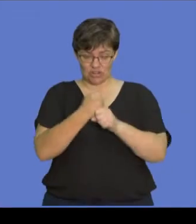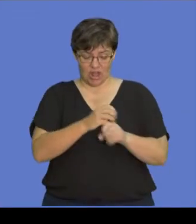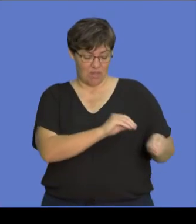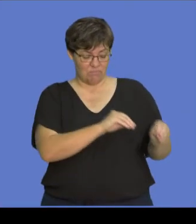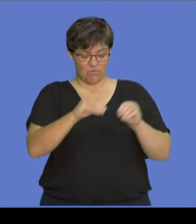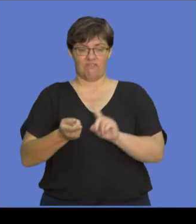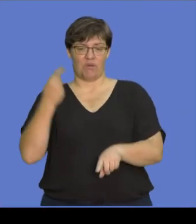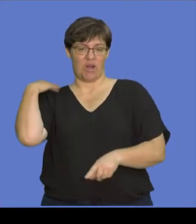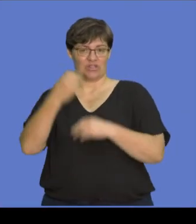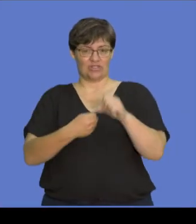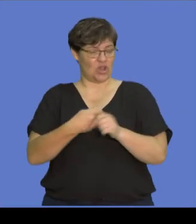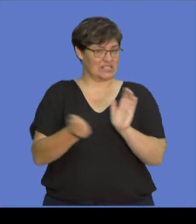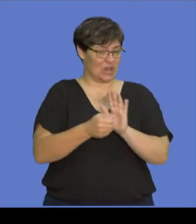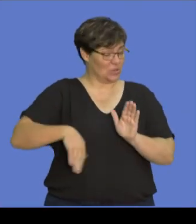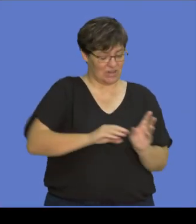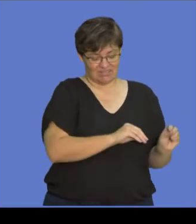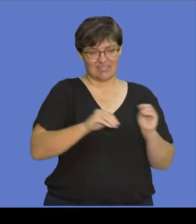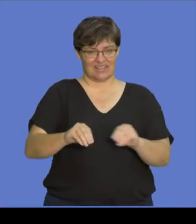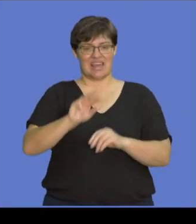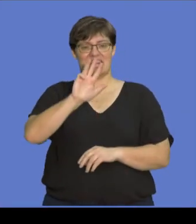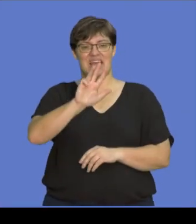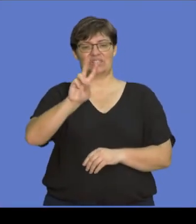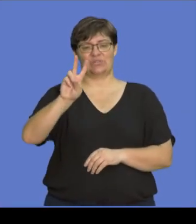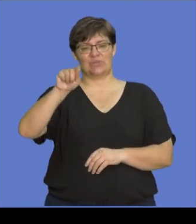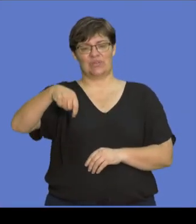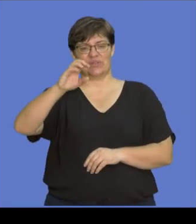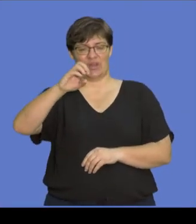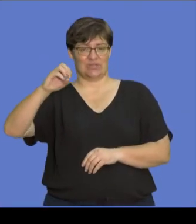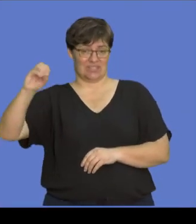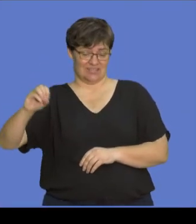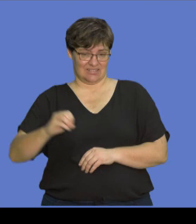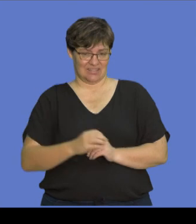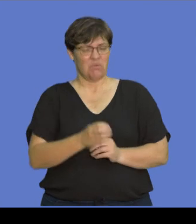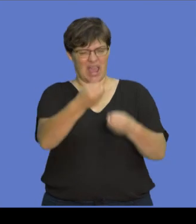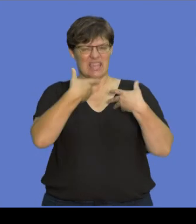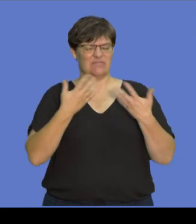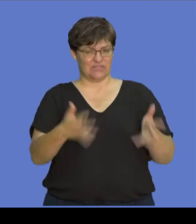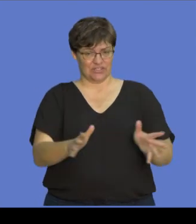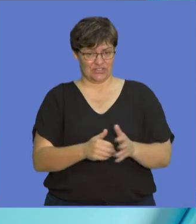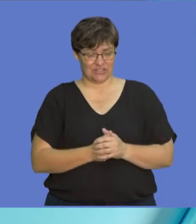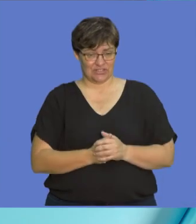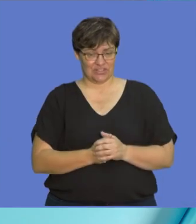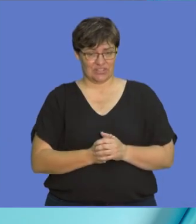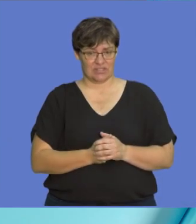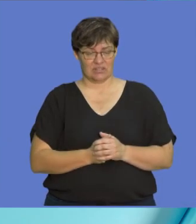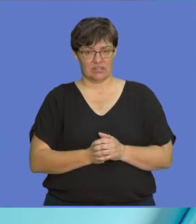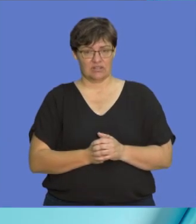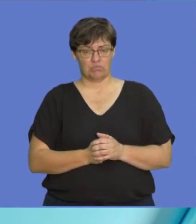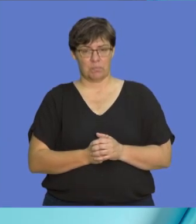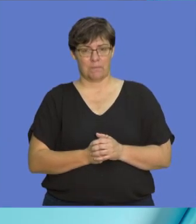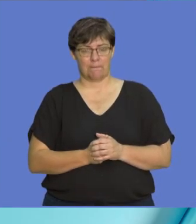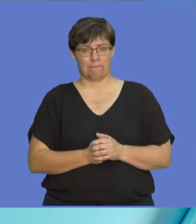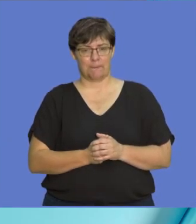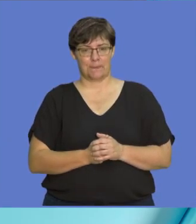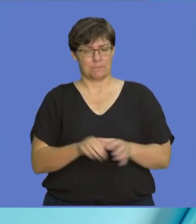That's my opening balance of 92,000 Rand. Again, it's a given figure. But now remember, you cannot